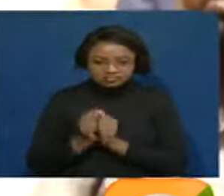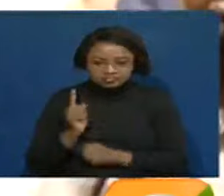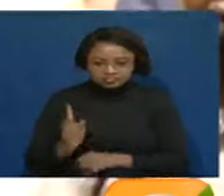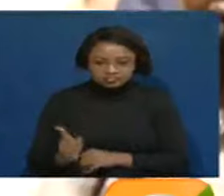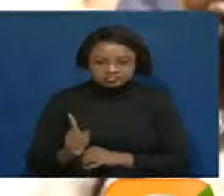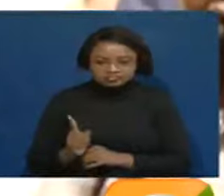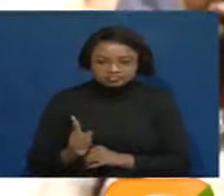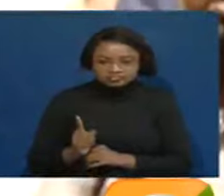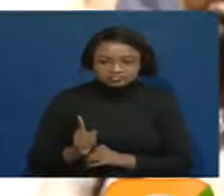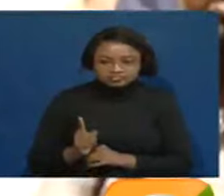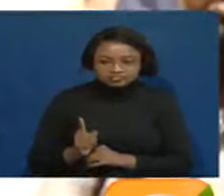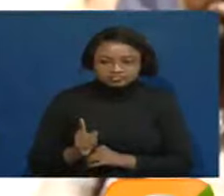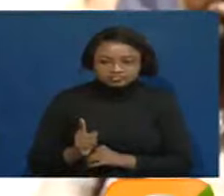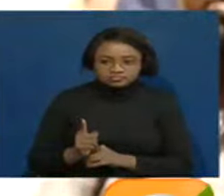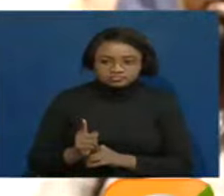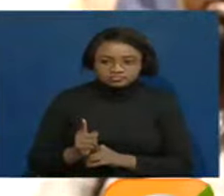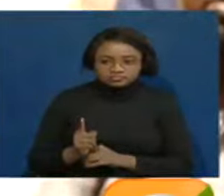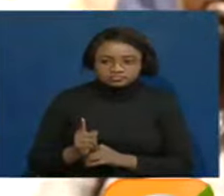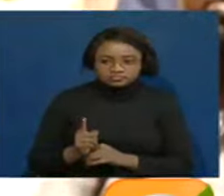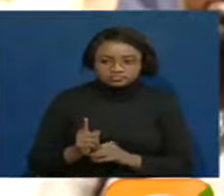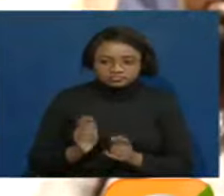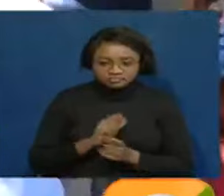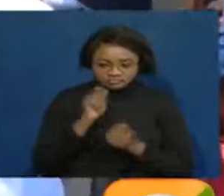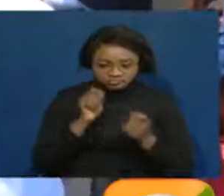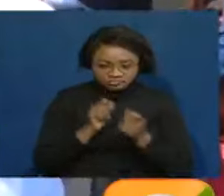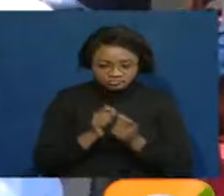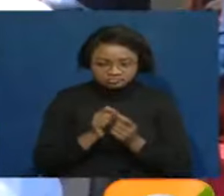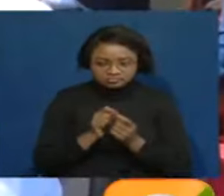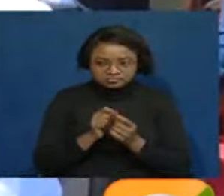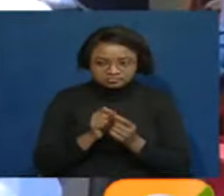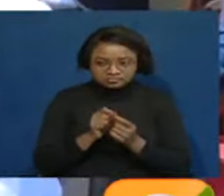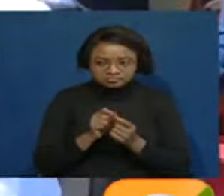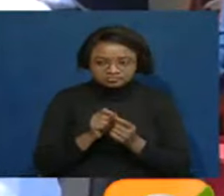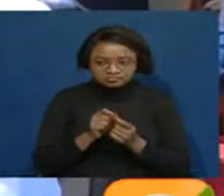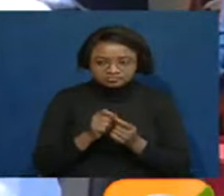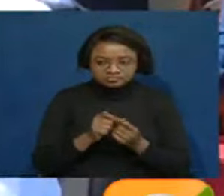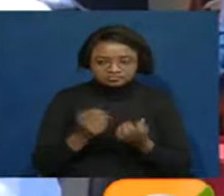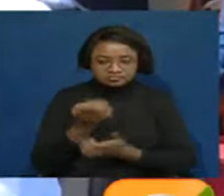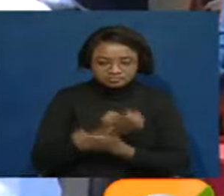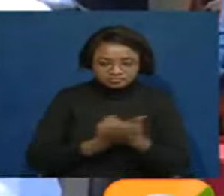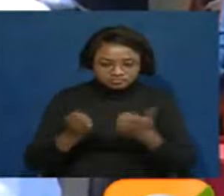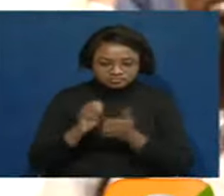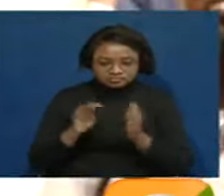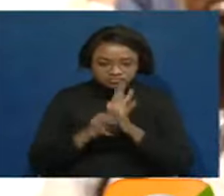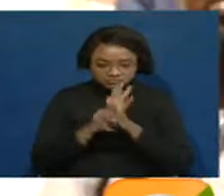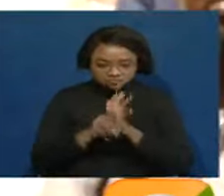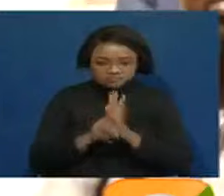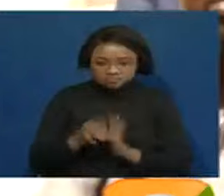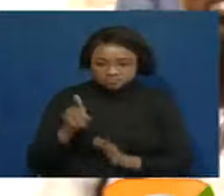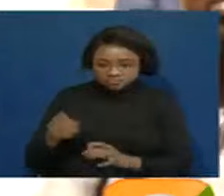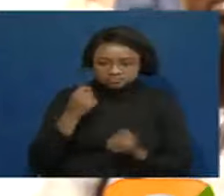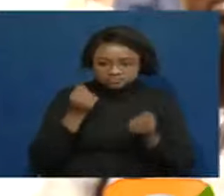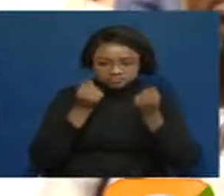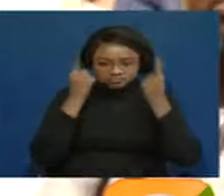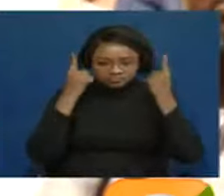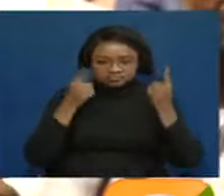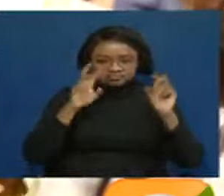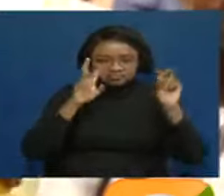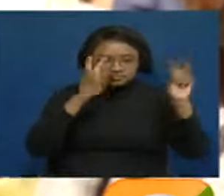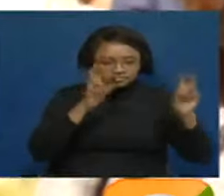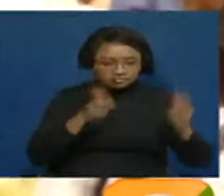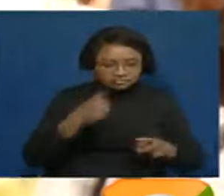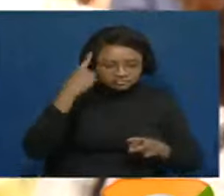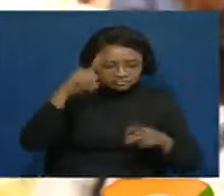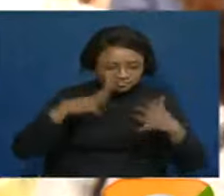especially on the economic model. He understands people issues. He